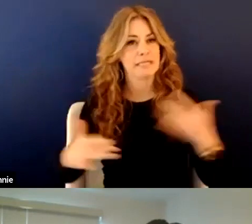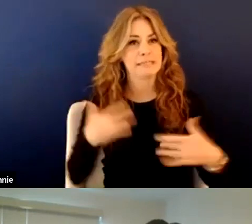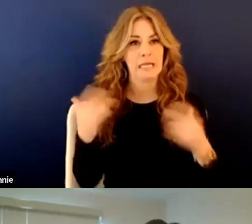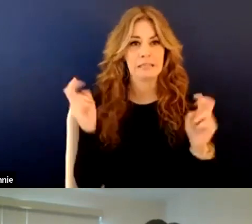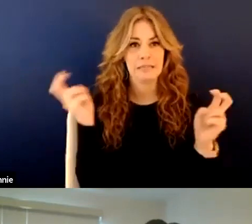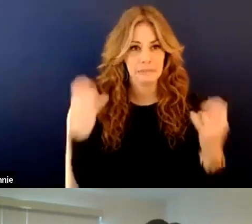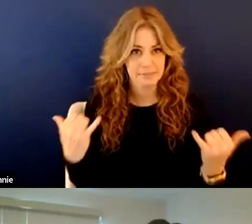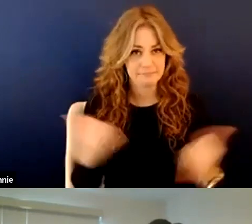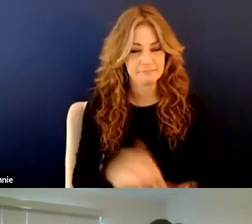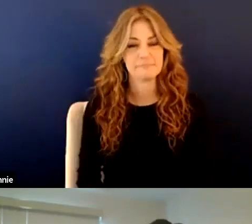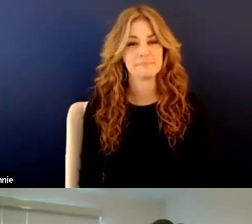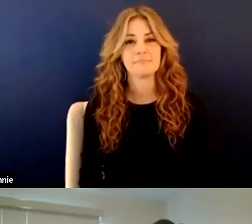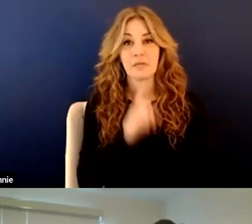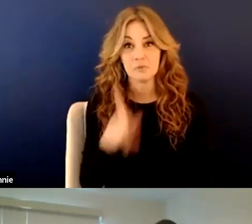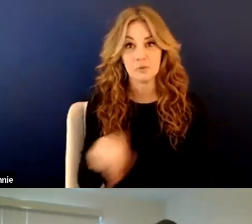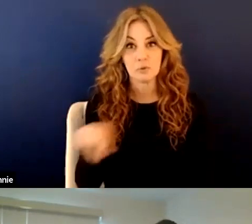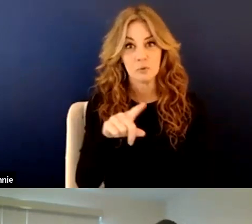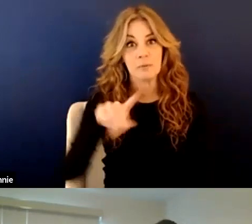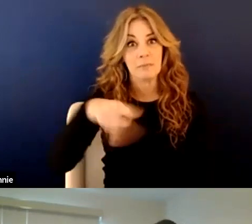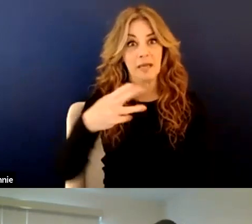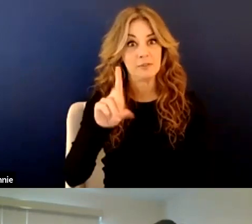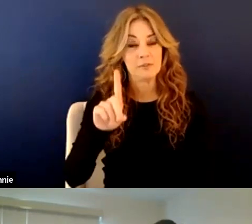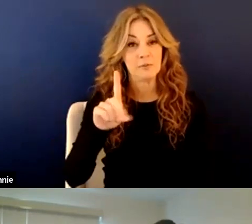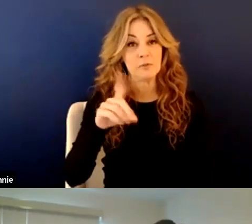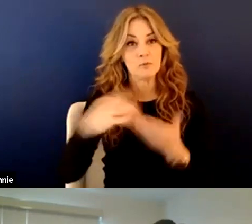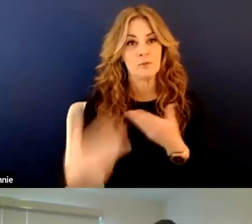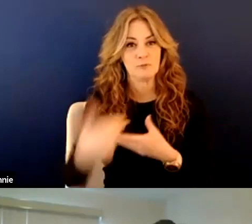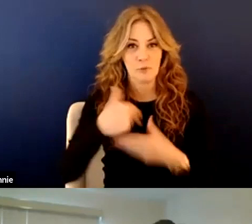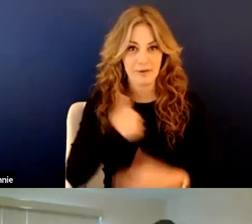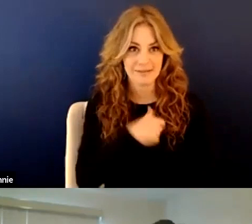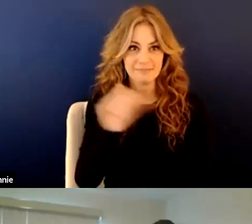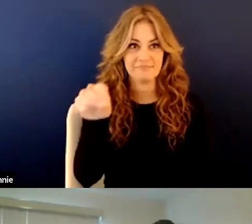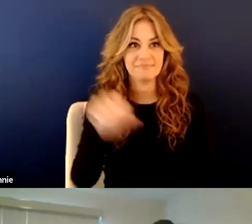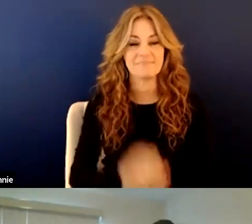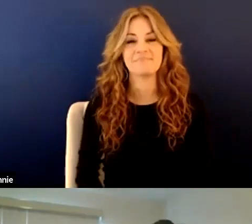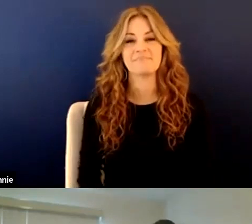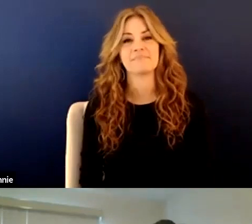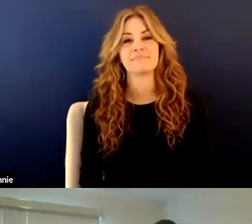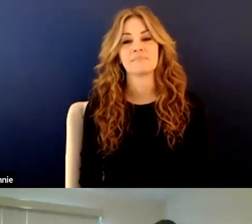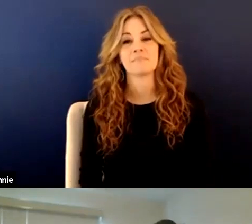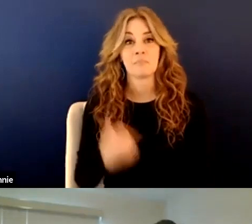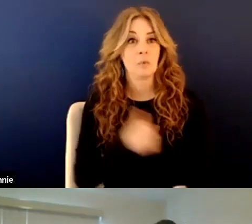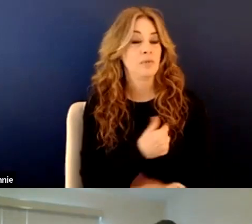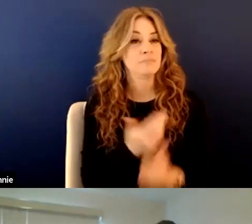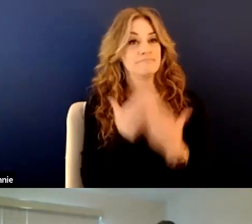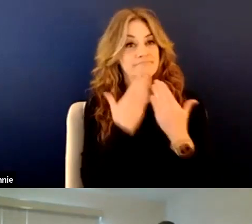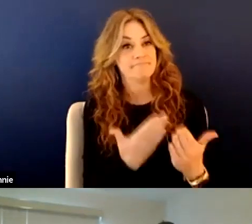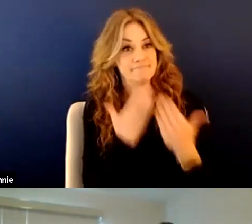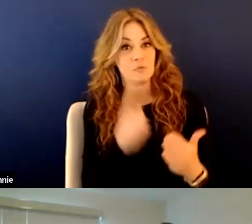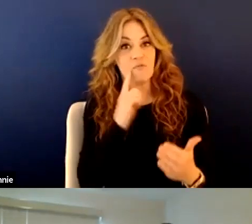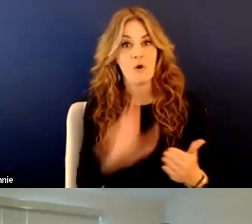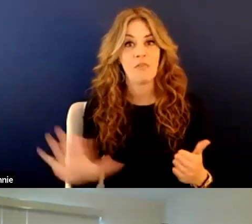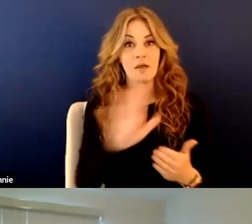today. I bet you all PhD students are joining us. The center is very, very grateful for their